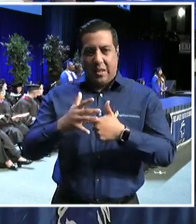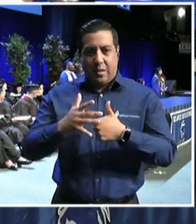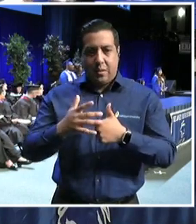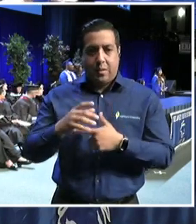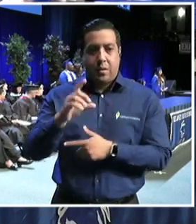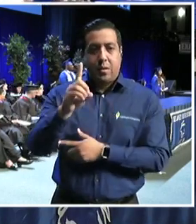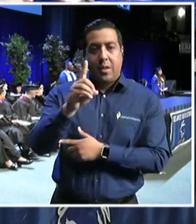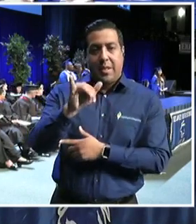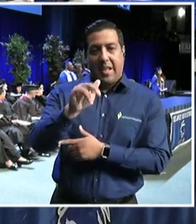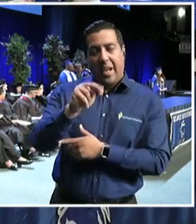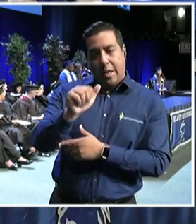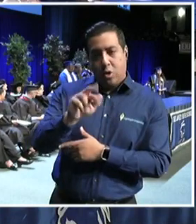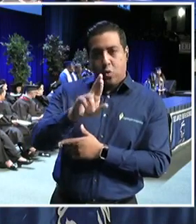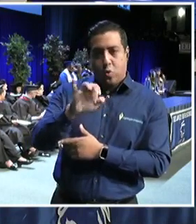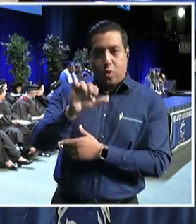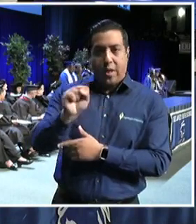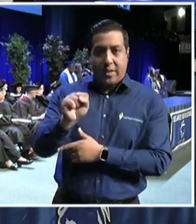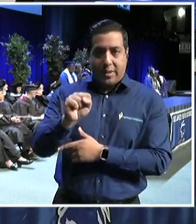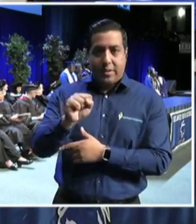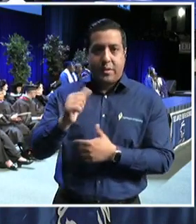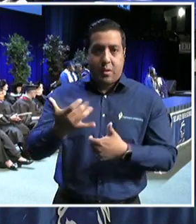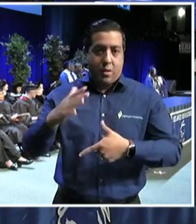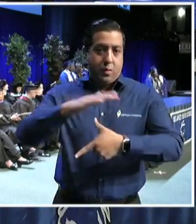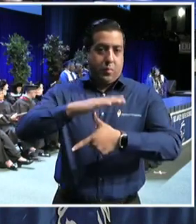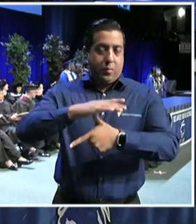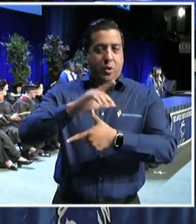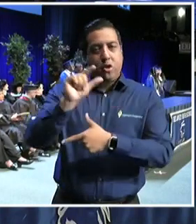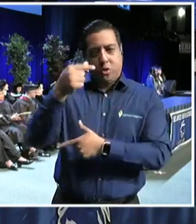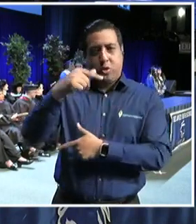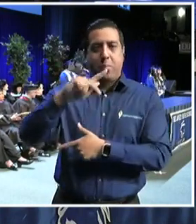Deanna Reyes, valedictorian.